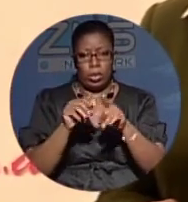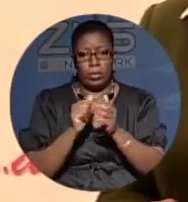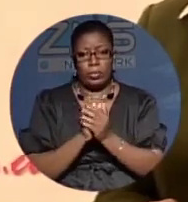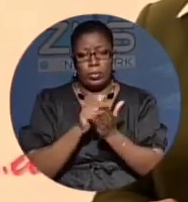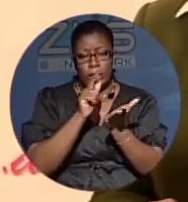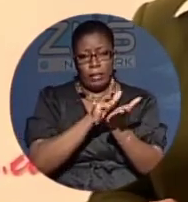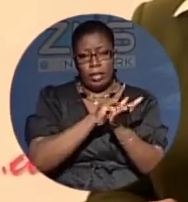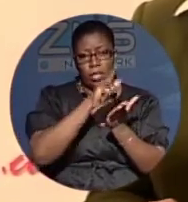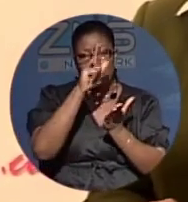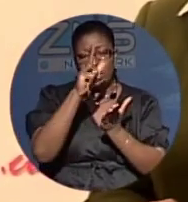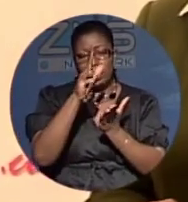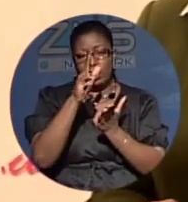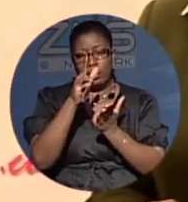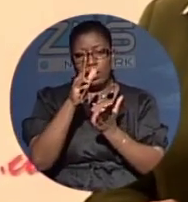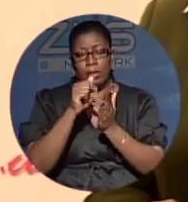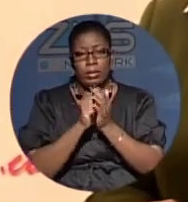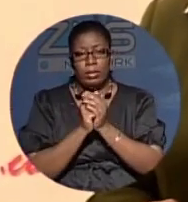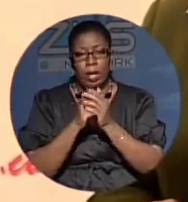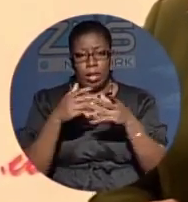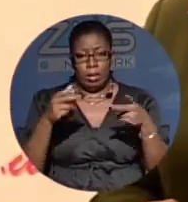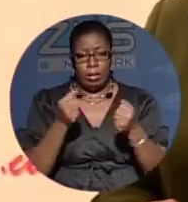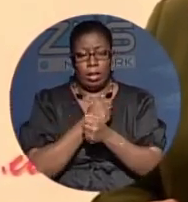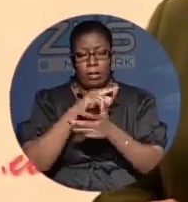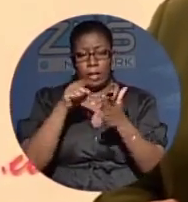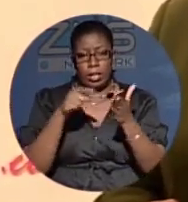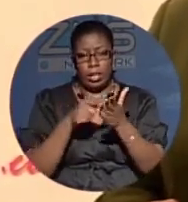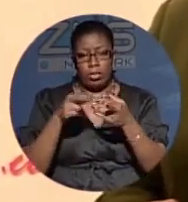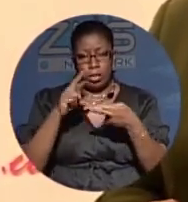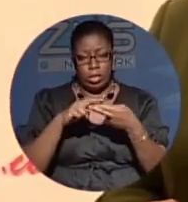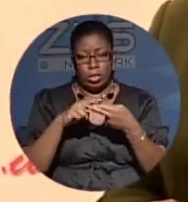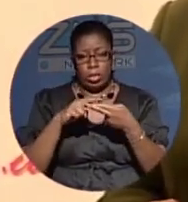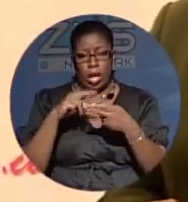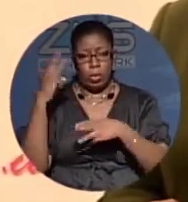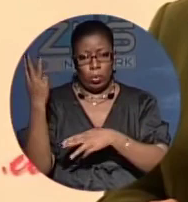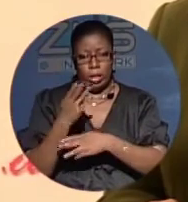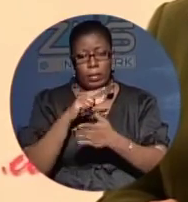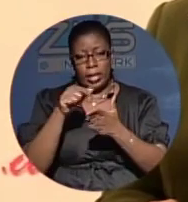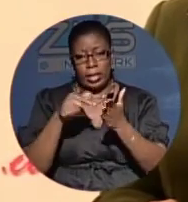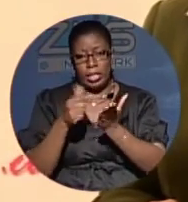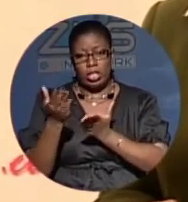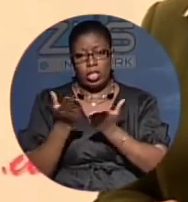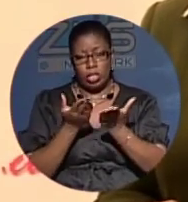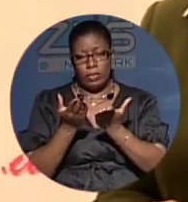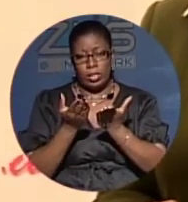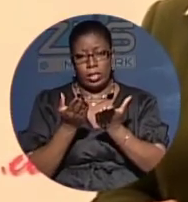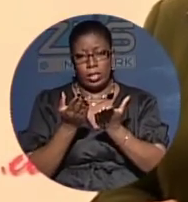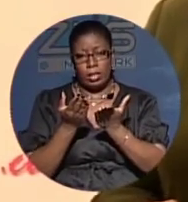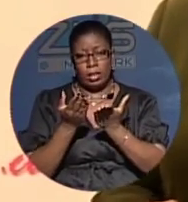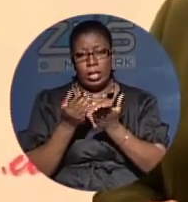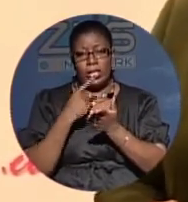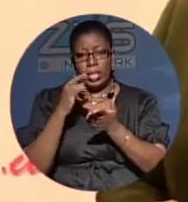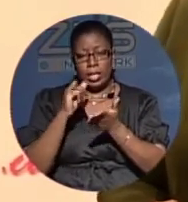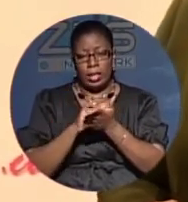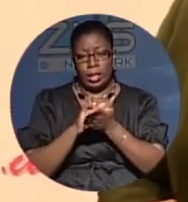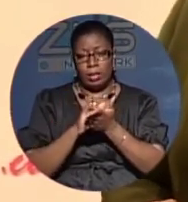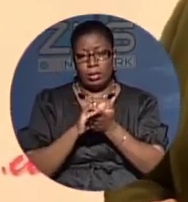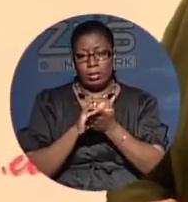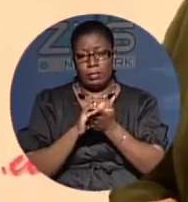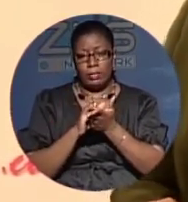values this highly successful relationship. And in welcoming this new service, we freely indicate our receptiveness